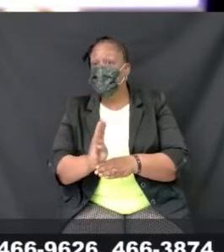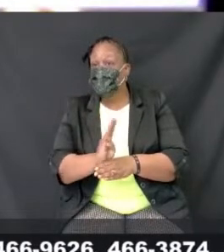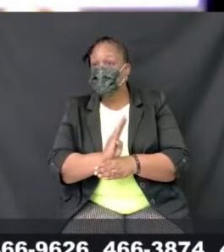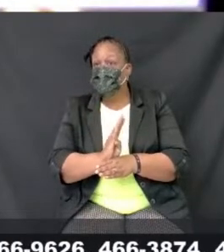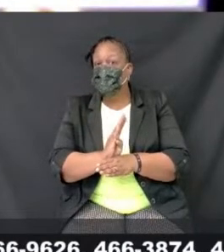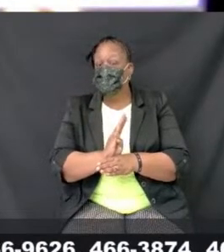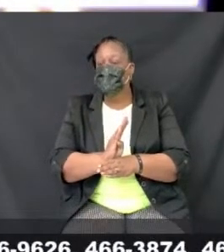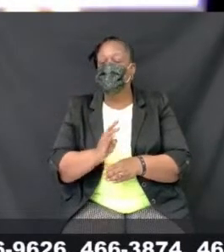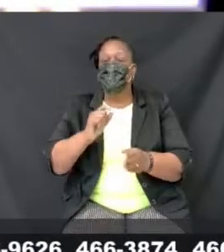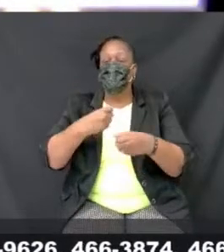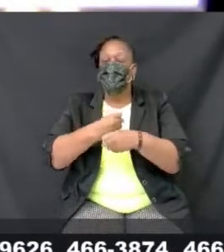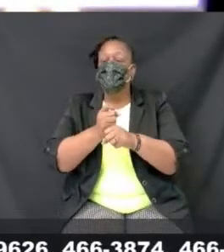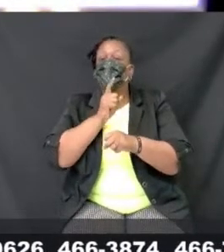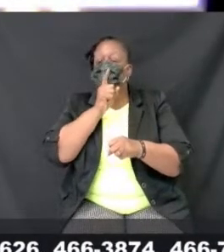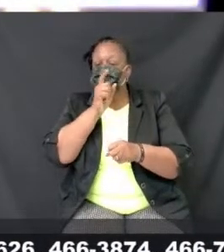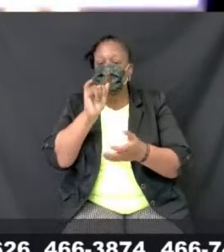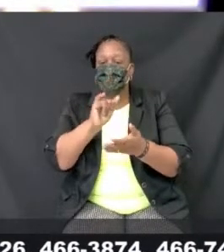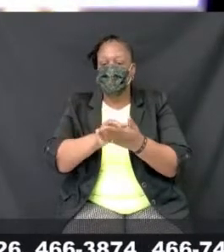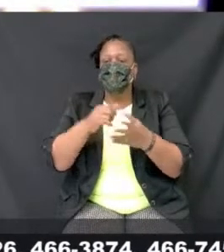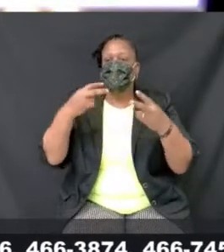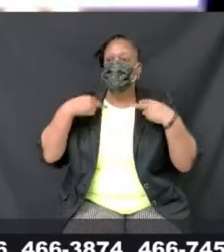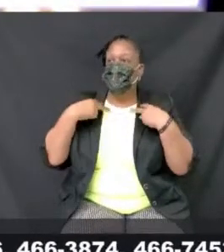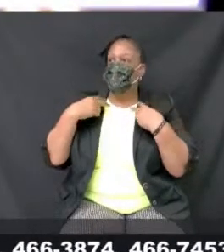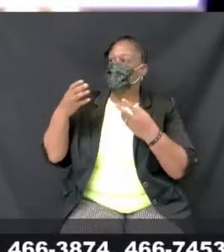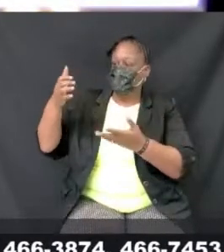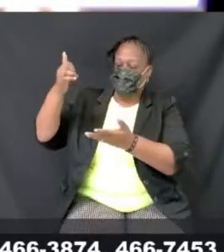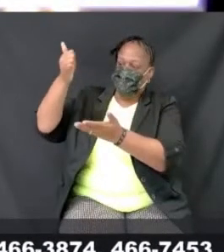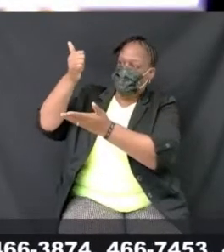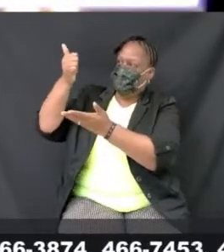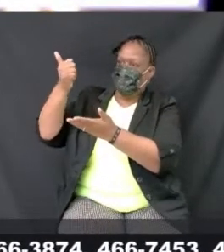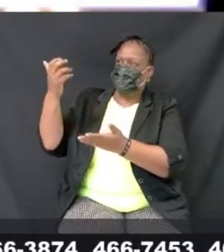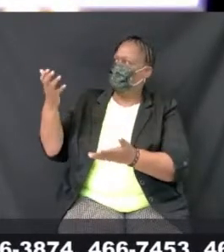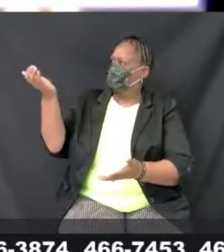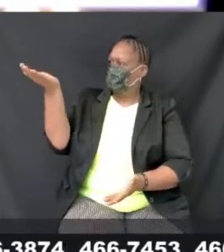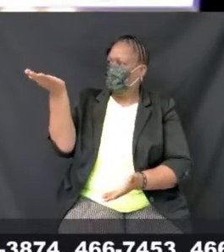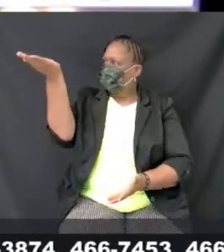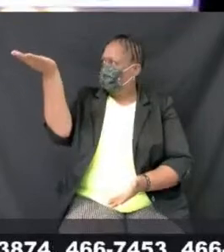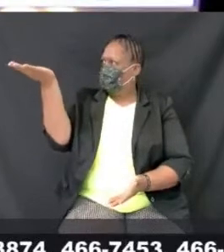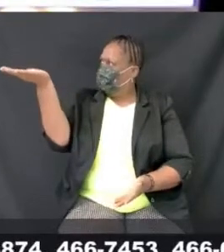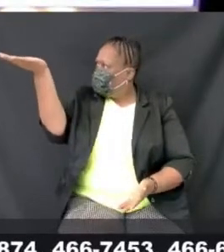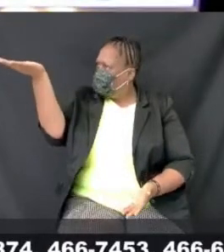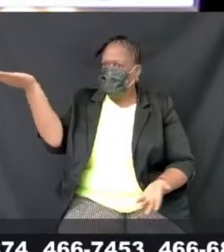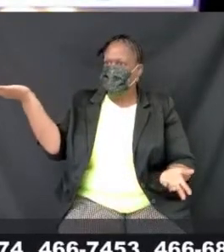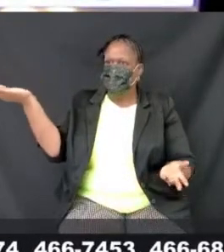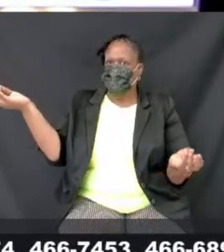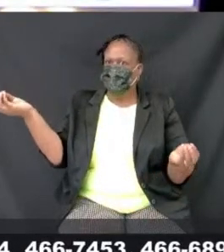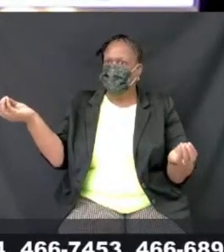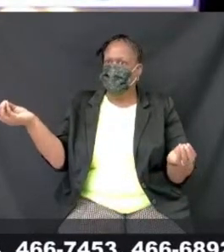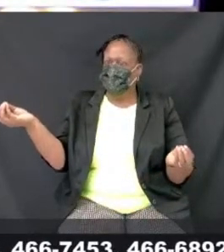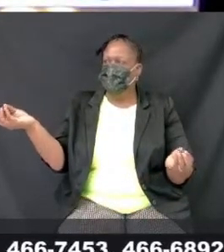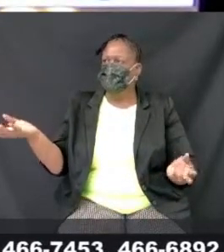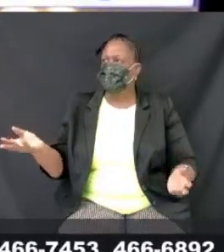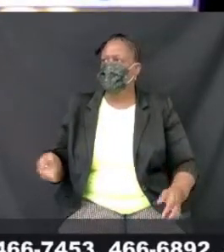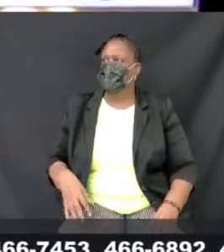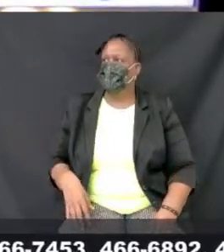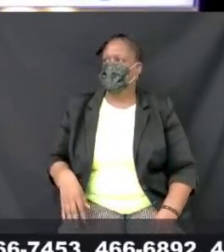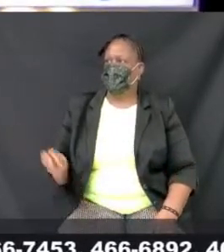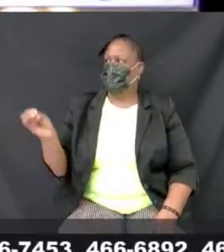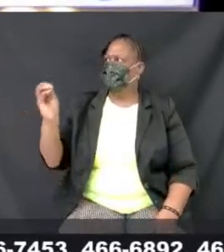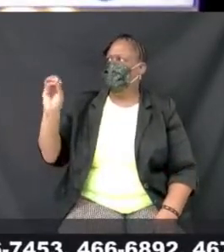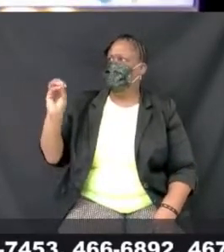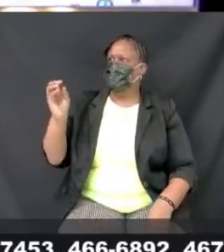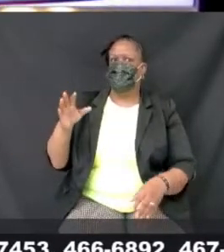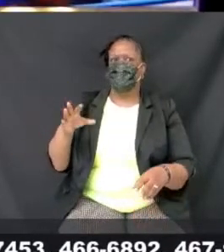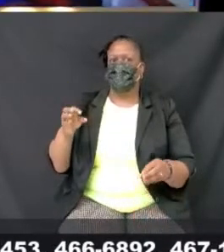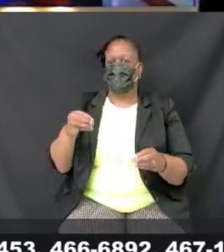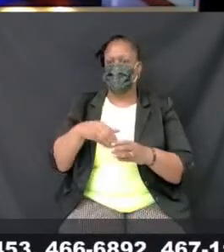stations have hand sanitizers. Ever so often I go into a business places, I put my hand under the hand sanitizer, and some of them, they